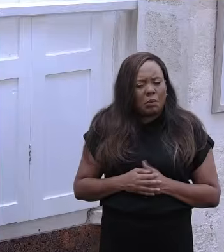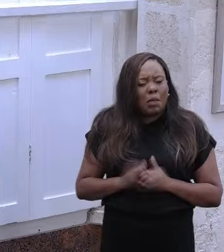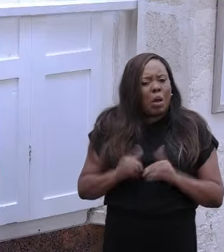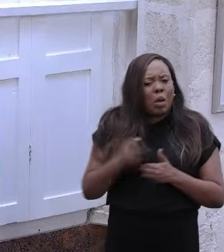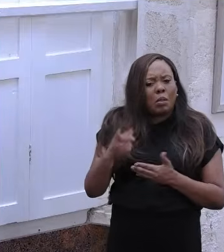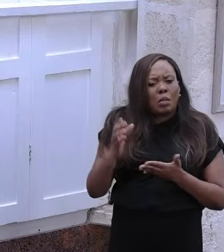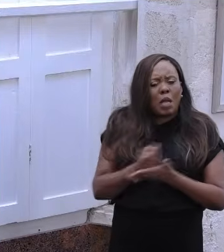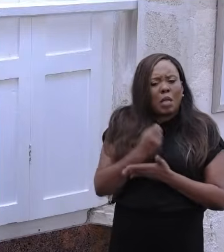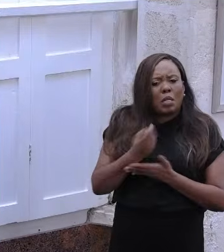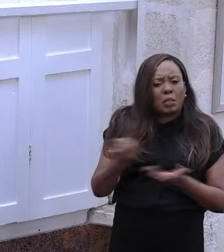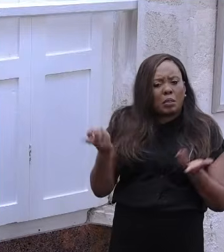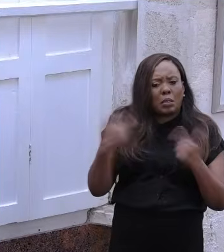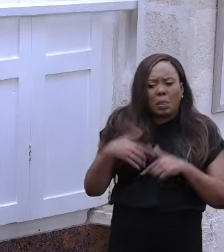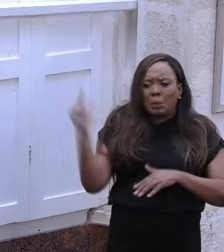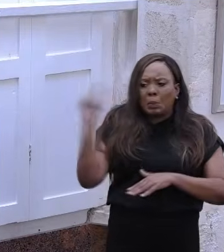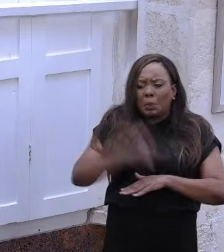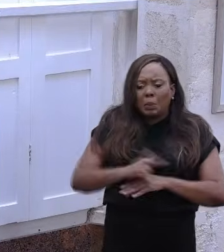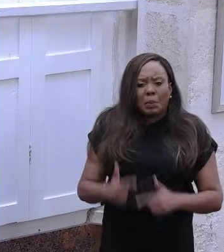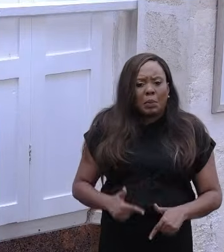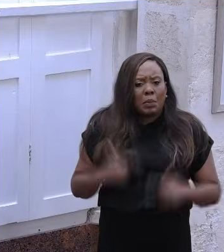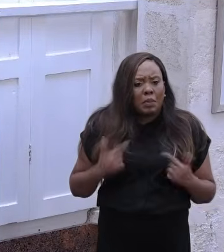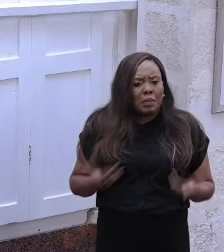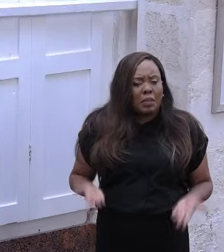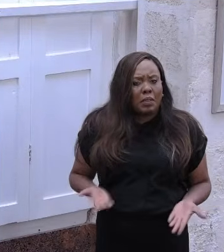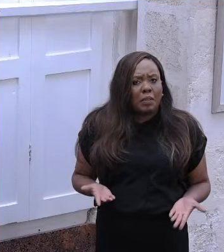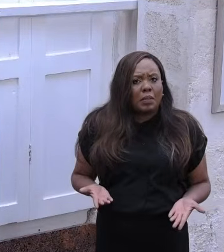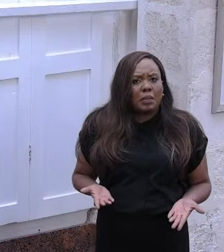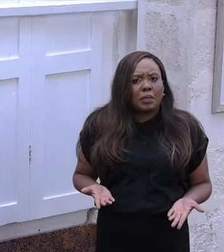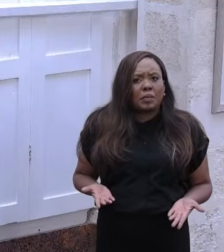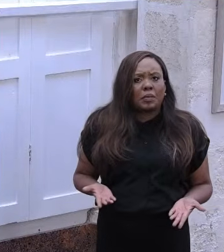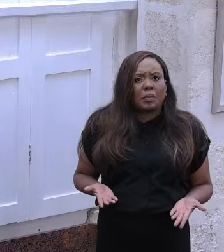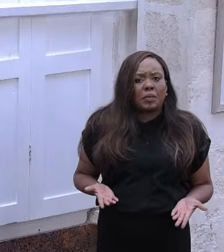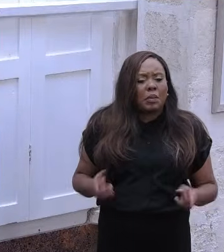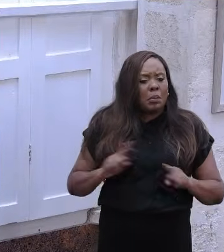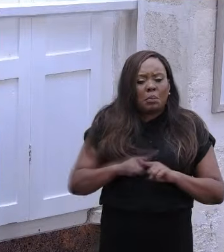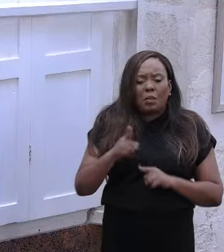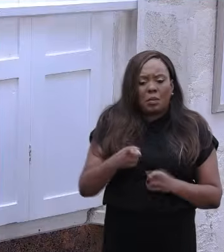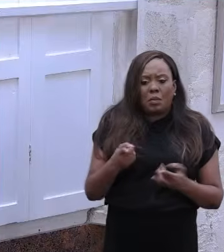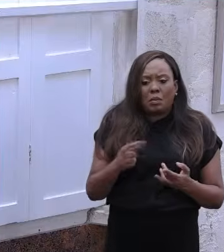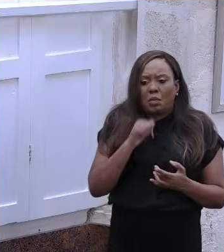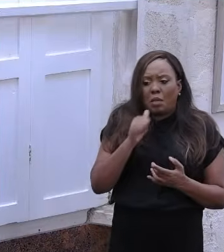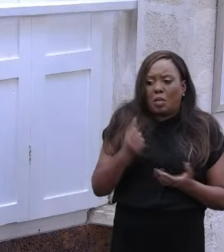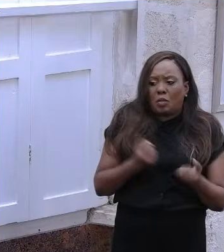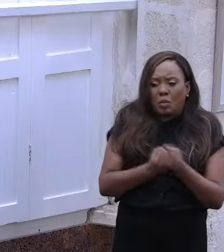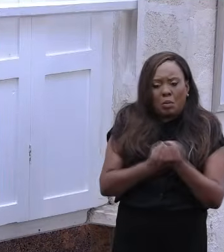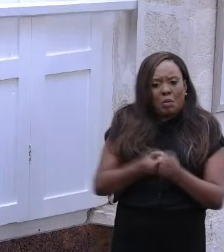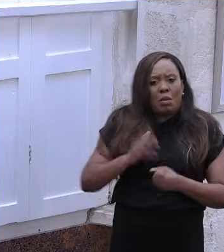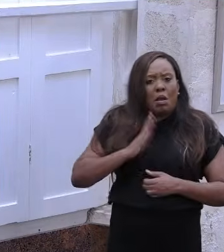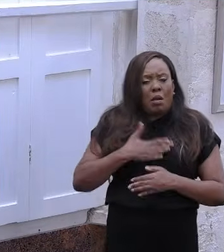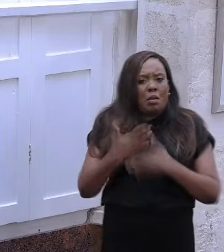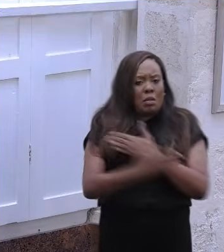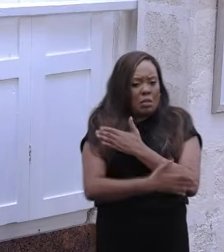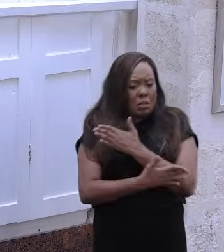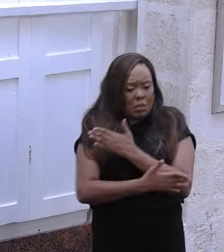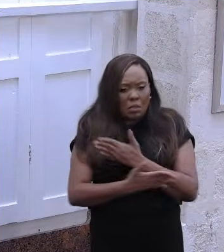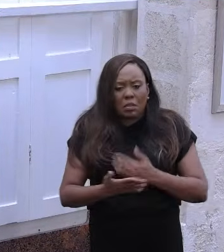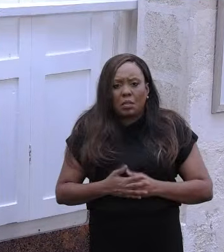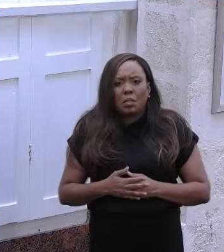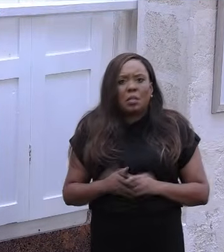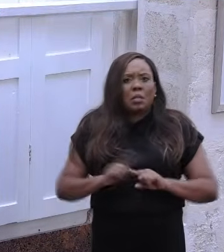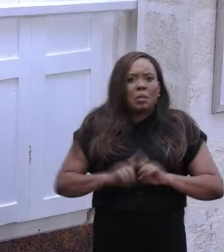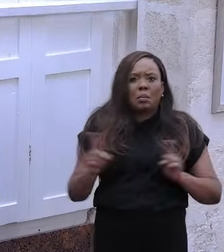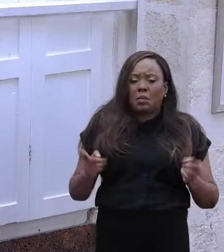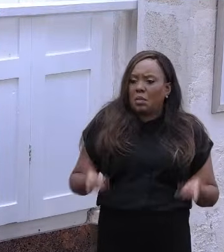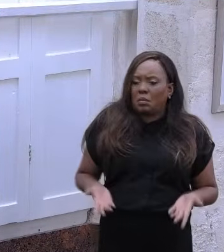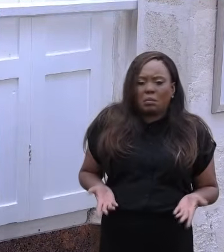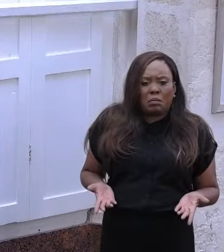if it is through a CBI program and you have contributed nothing to us, but you have given them the money somewhere else, that